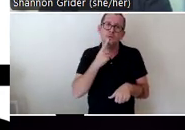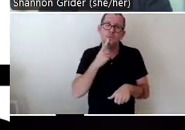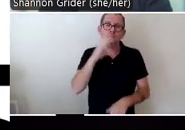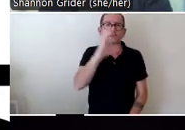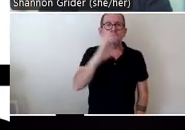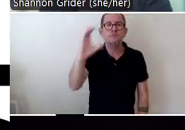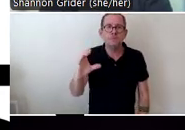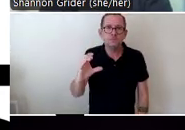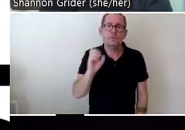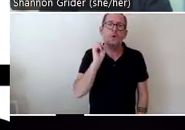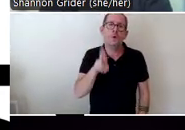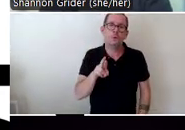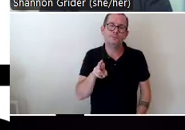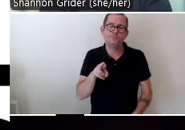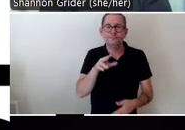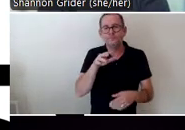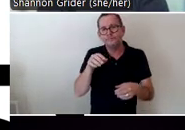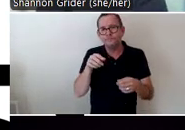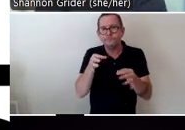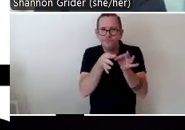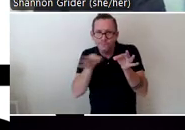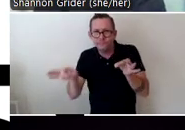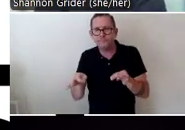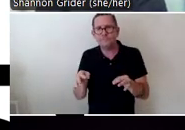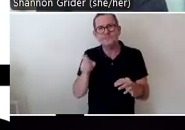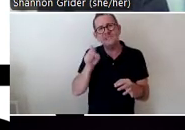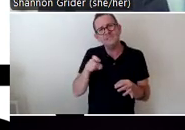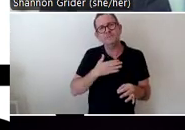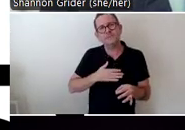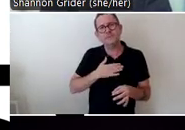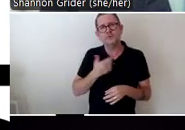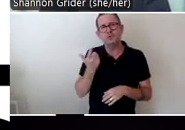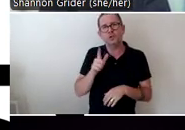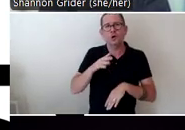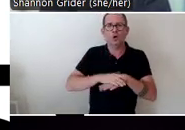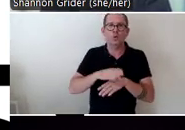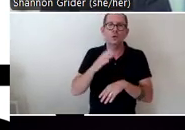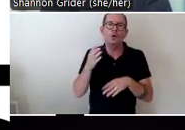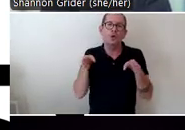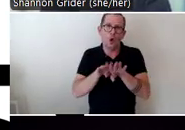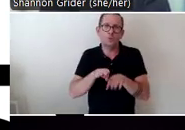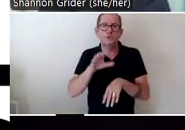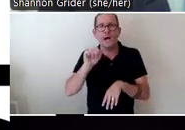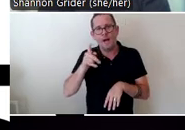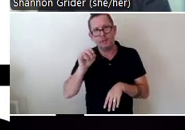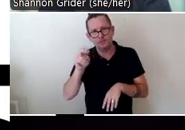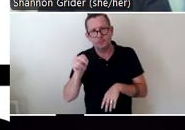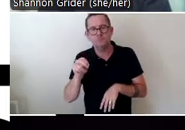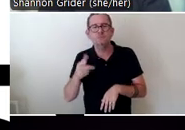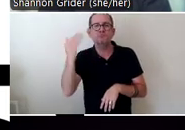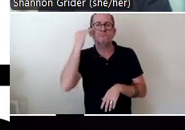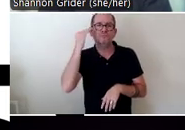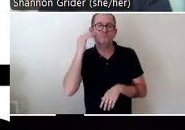screen and say, no, there's no words on the screen for me to be able to read. So they may come to the front desk and say,